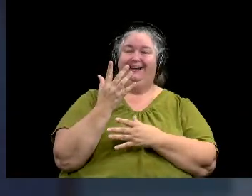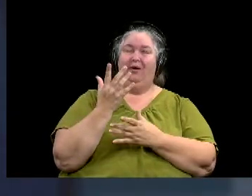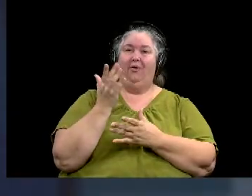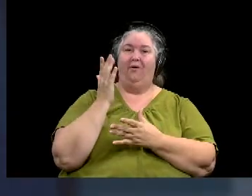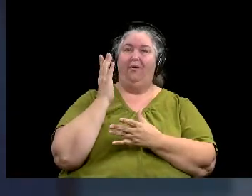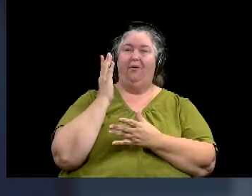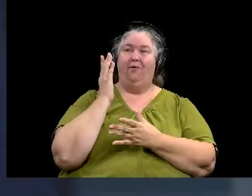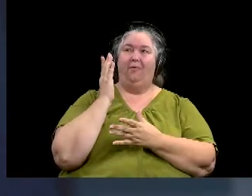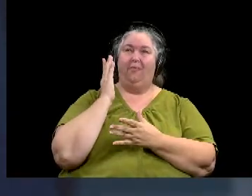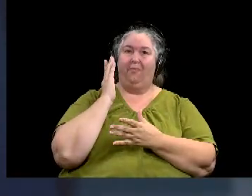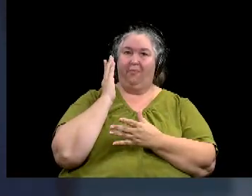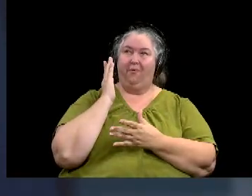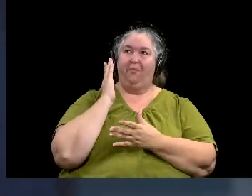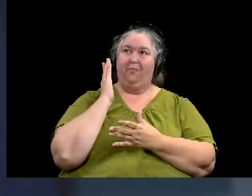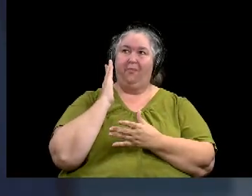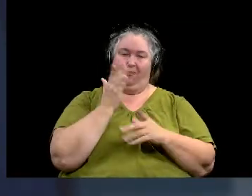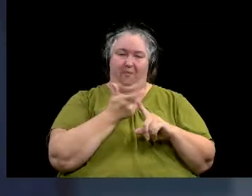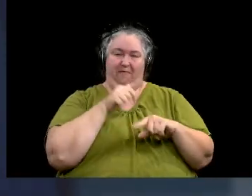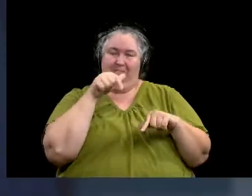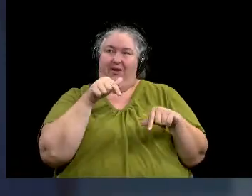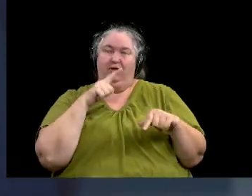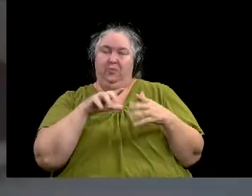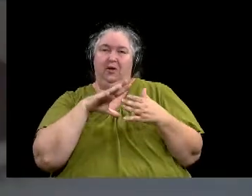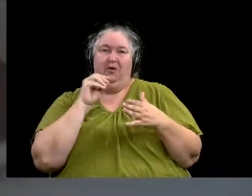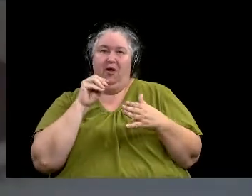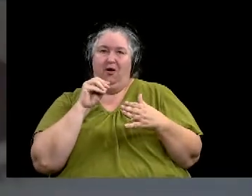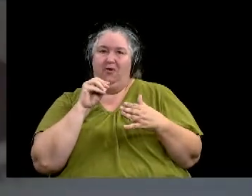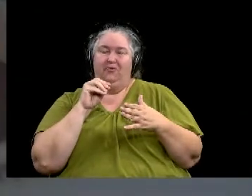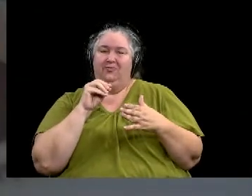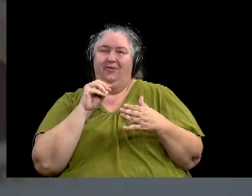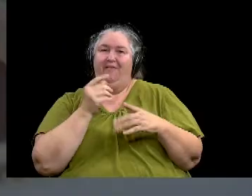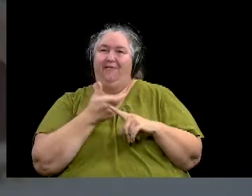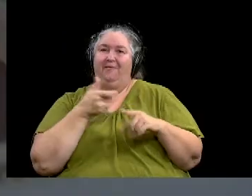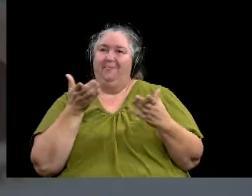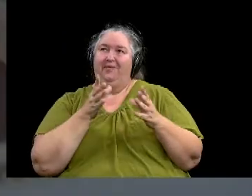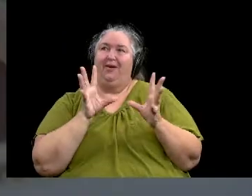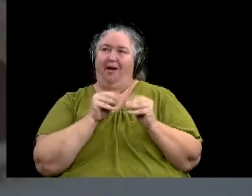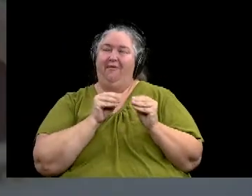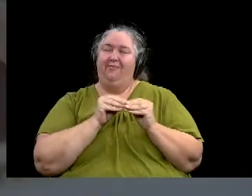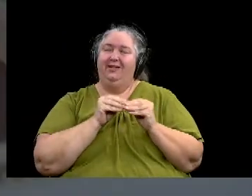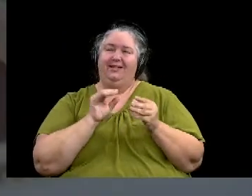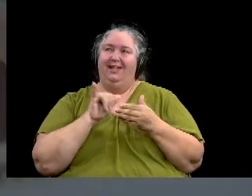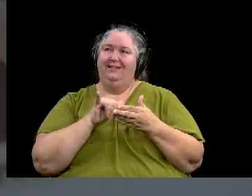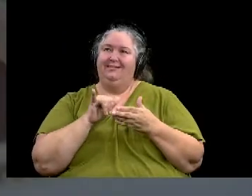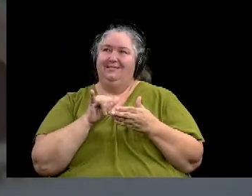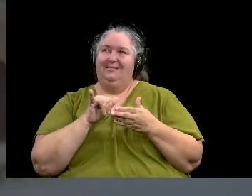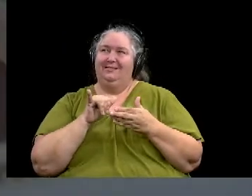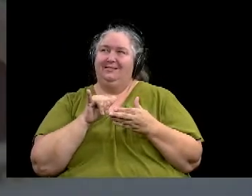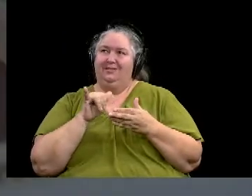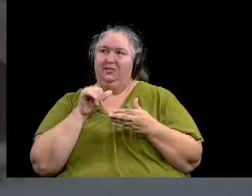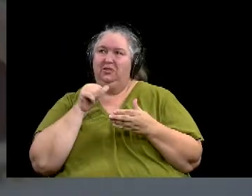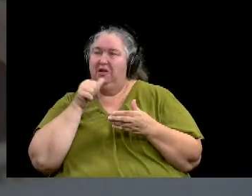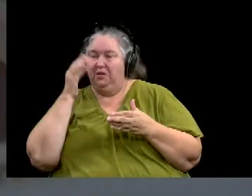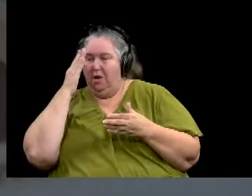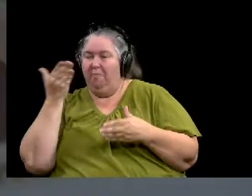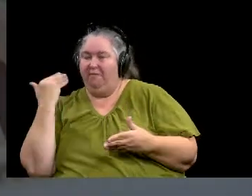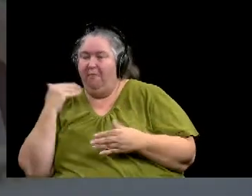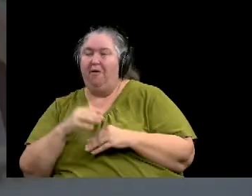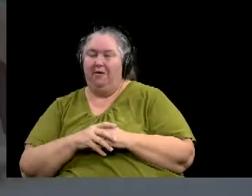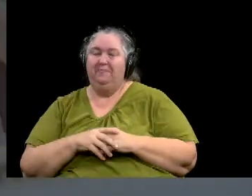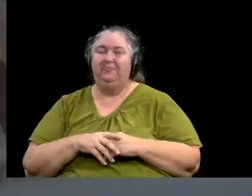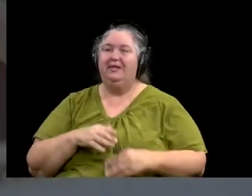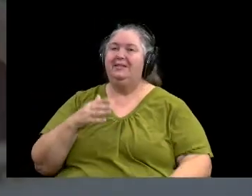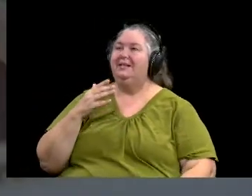that you didn't know before. So thank you for having me. Thank you, Judge. Waco Mayor Dylan Meek. Dylan? Good